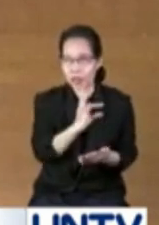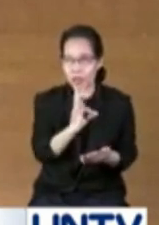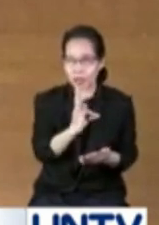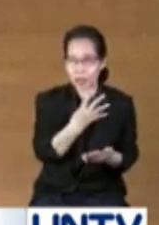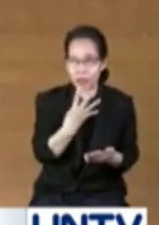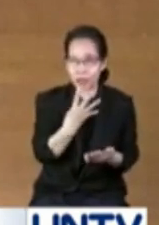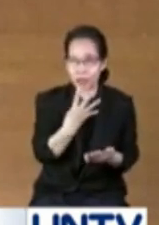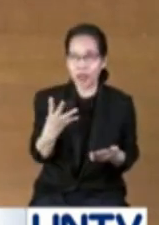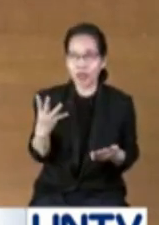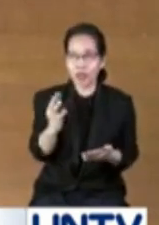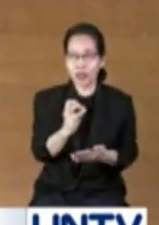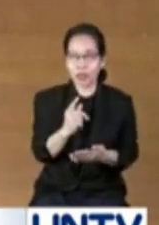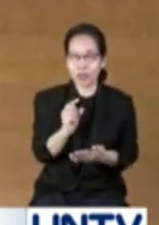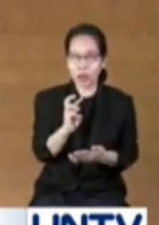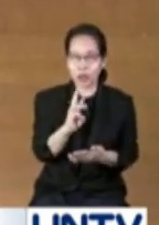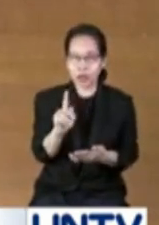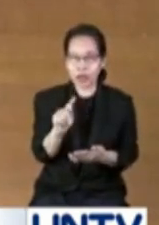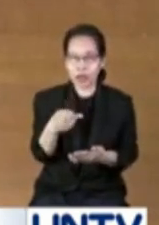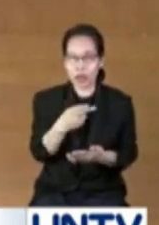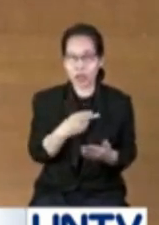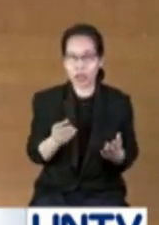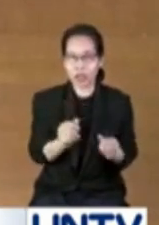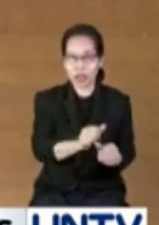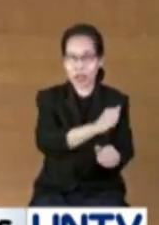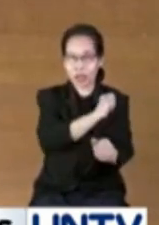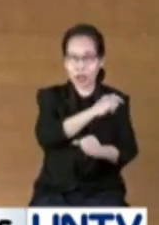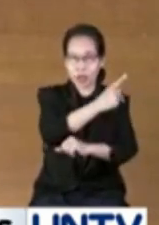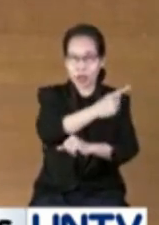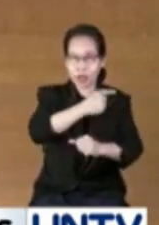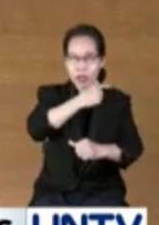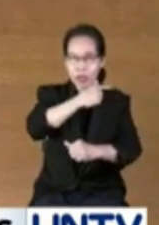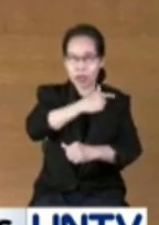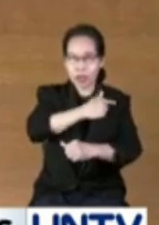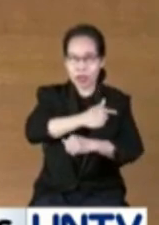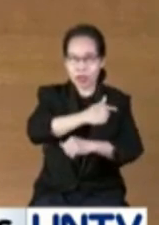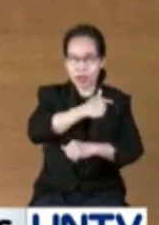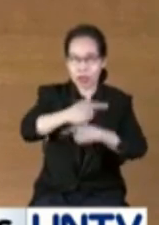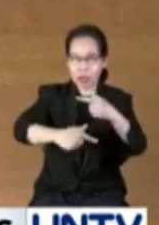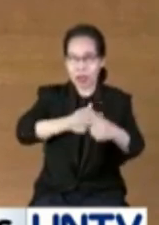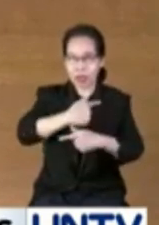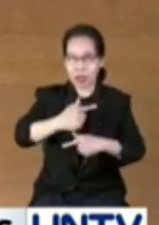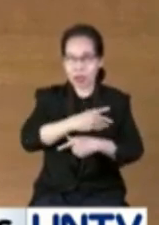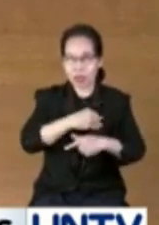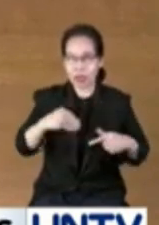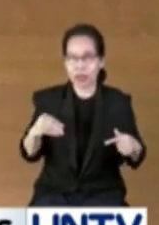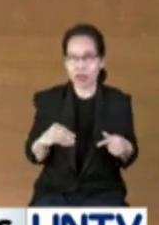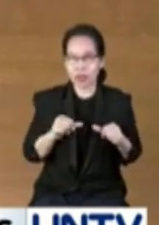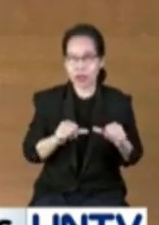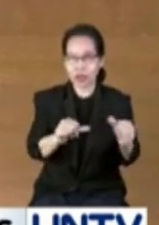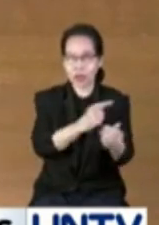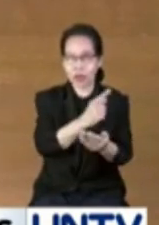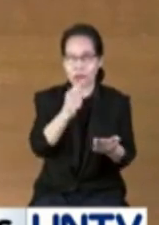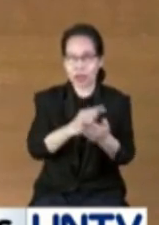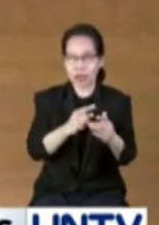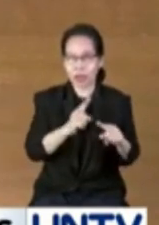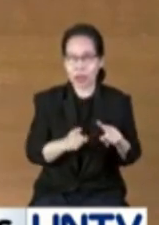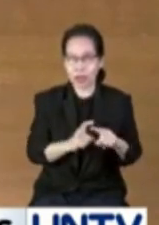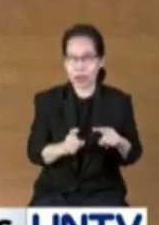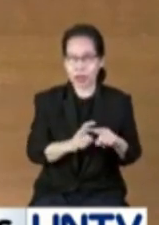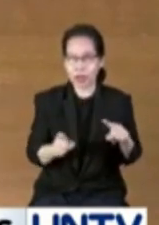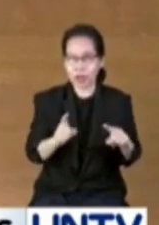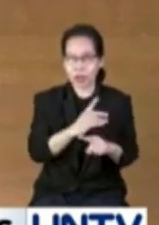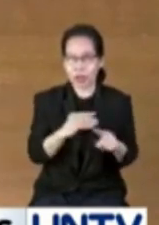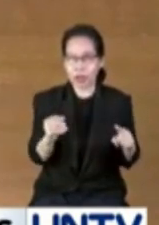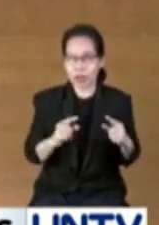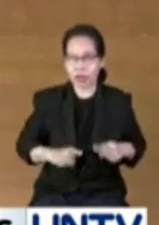megawatts. Alongside power generation, we are also as relentless in pursuing total electrification. Since my